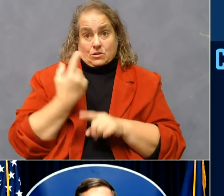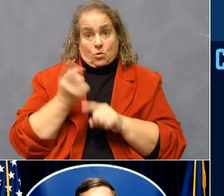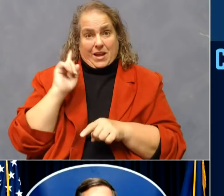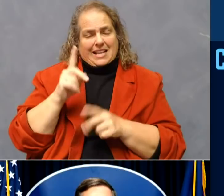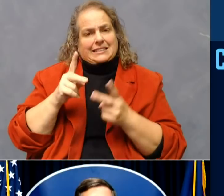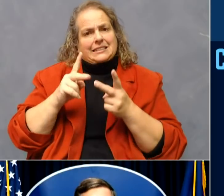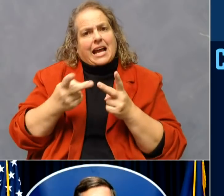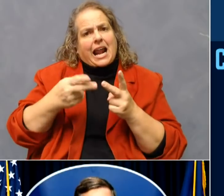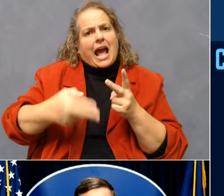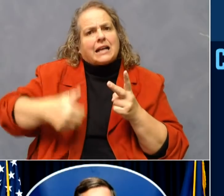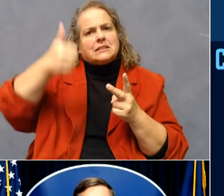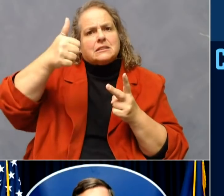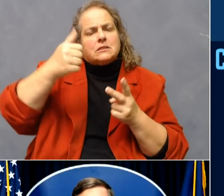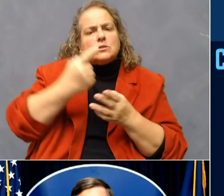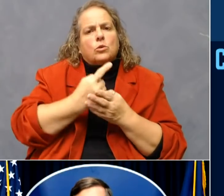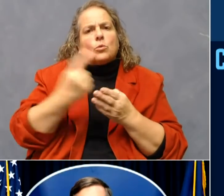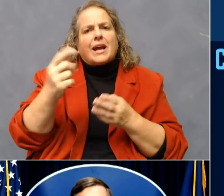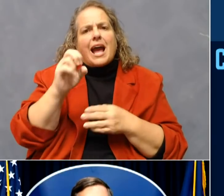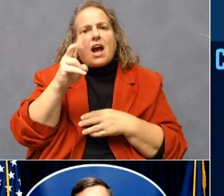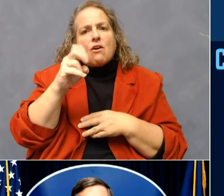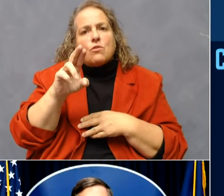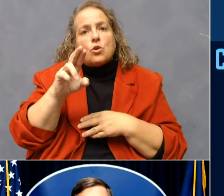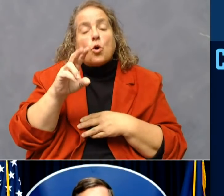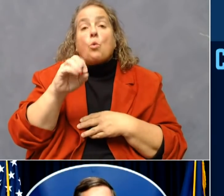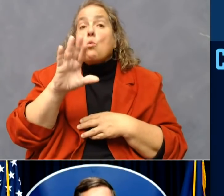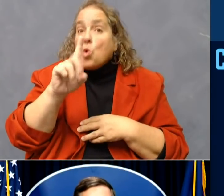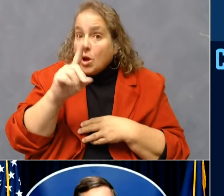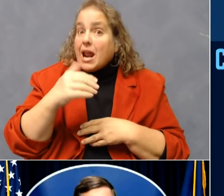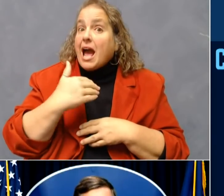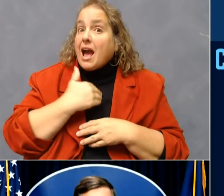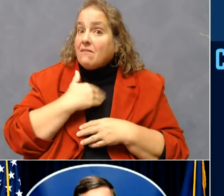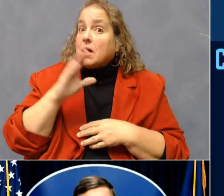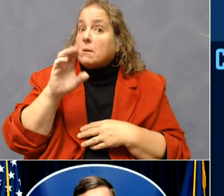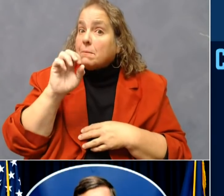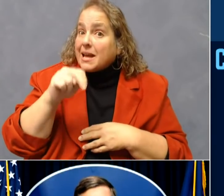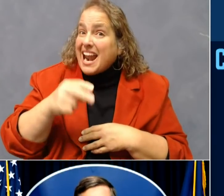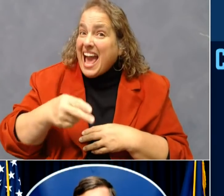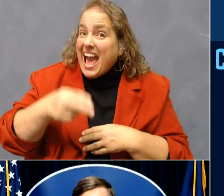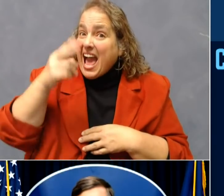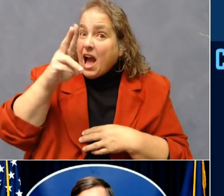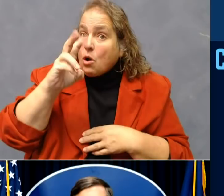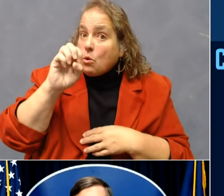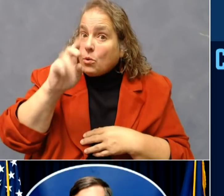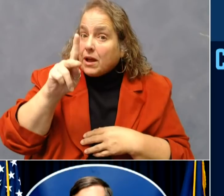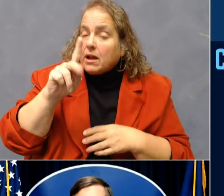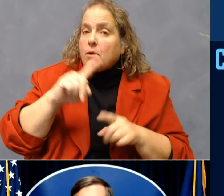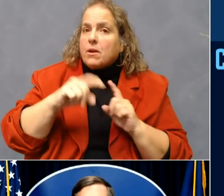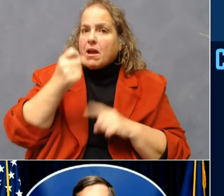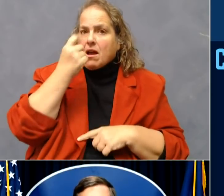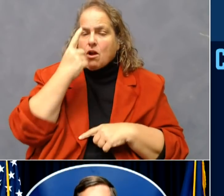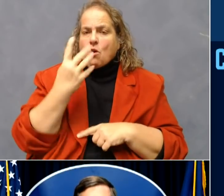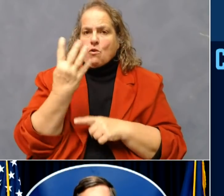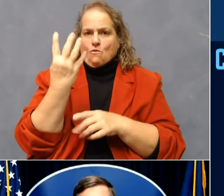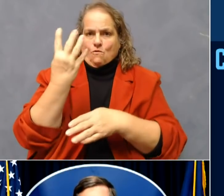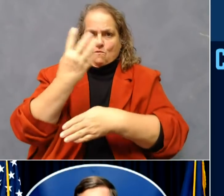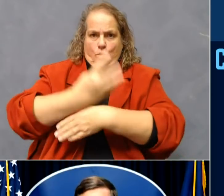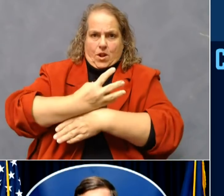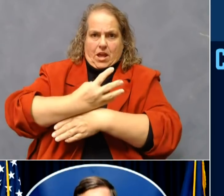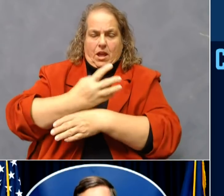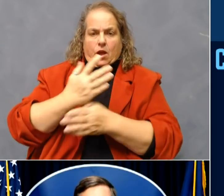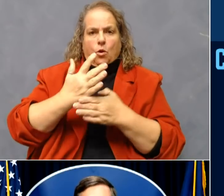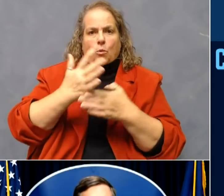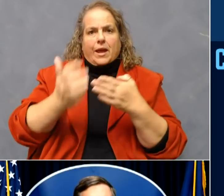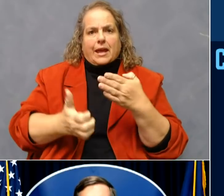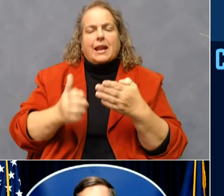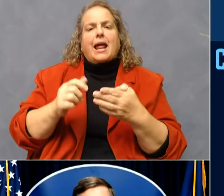it would have been our highest week, but for what is almost a 4-day weekend where we see less people being tested. We see